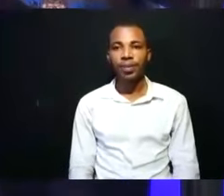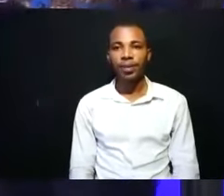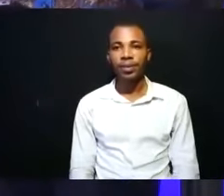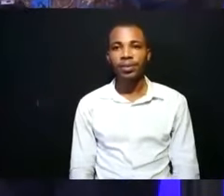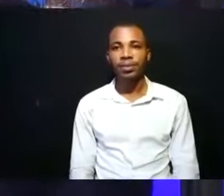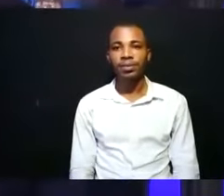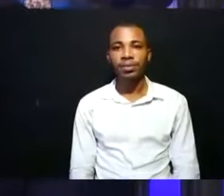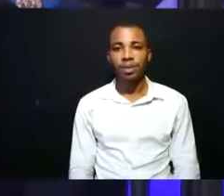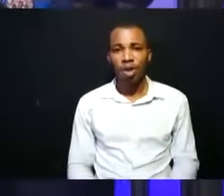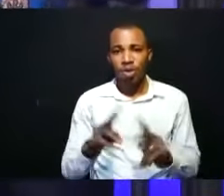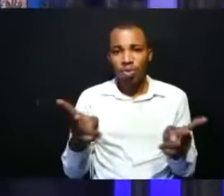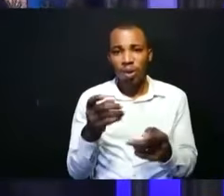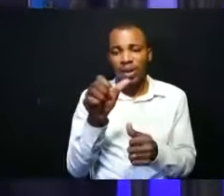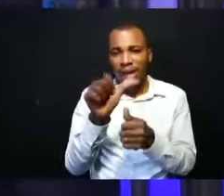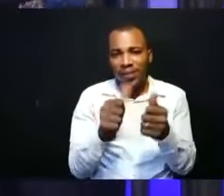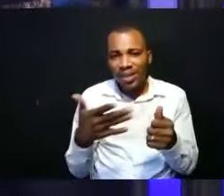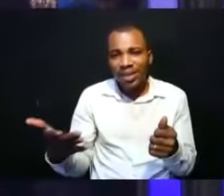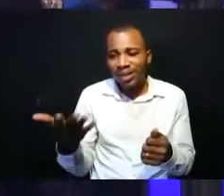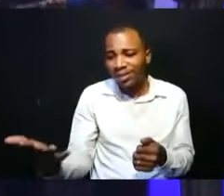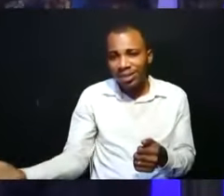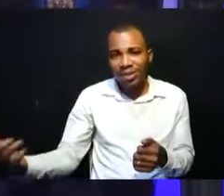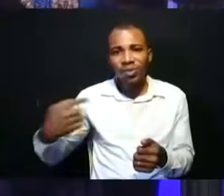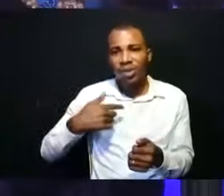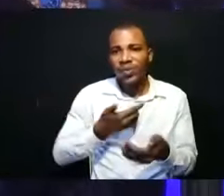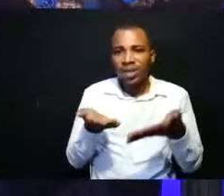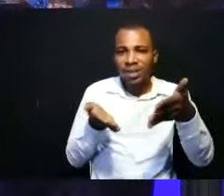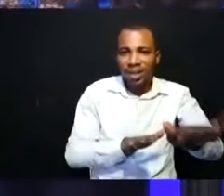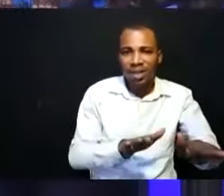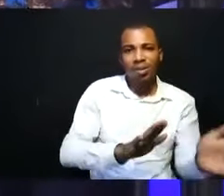Now, we will leave these things behind.